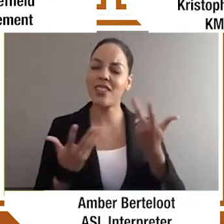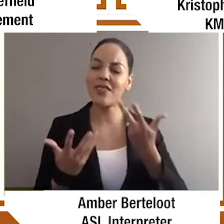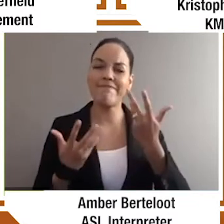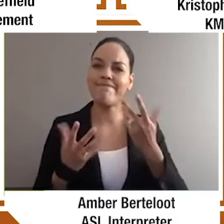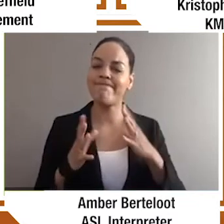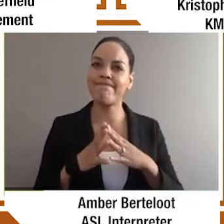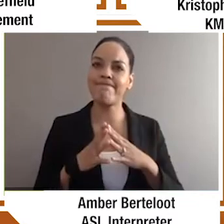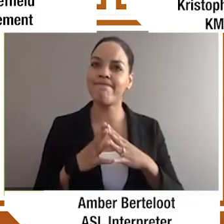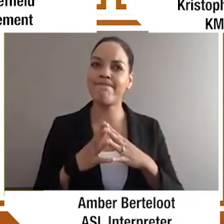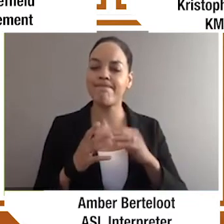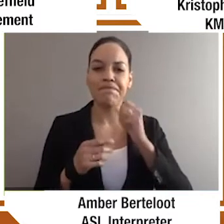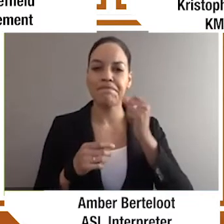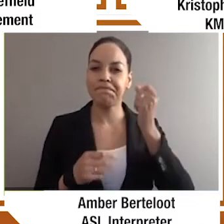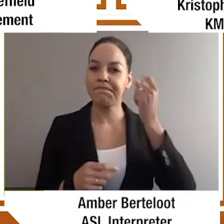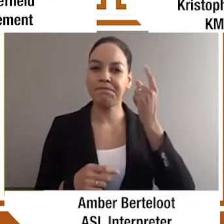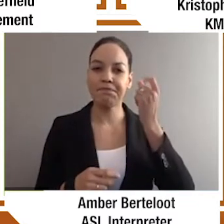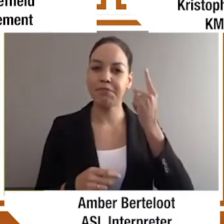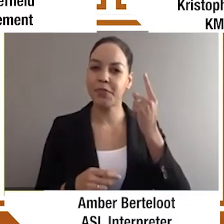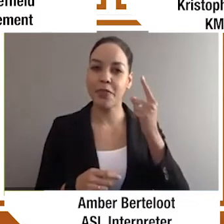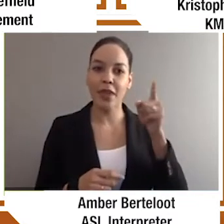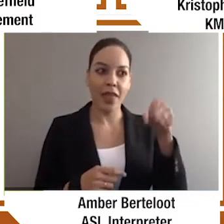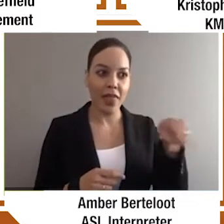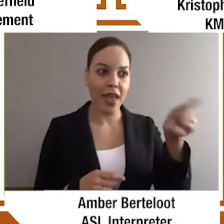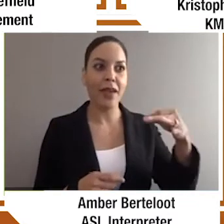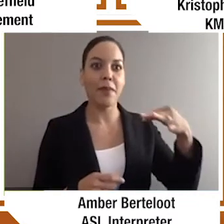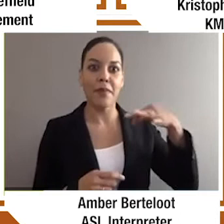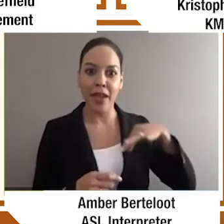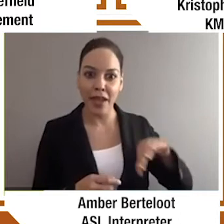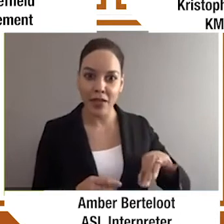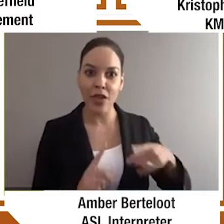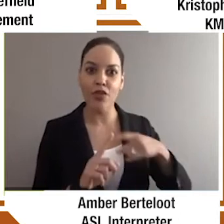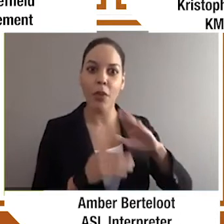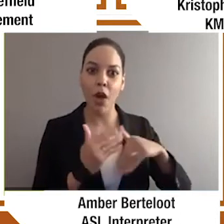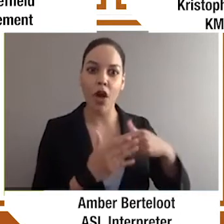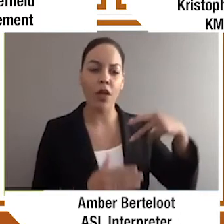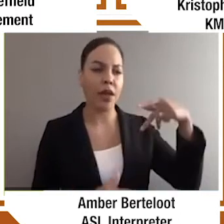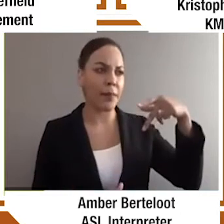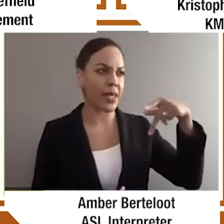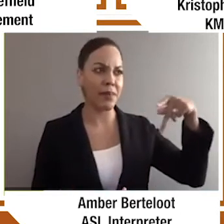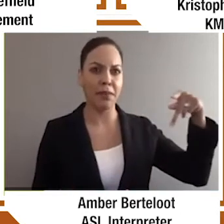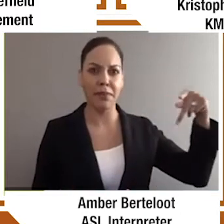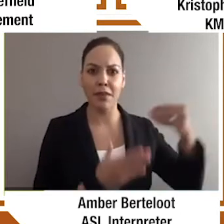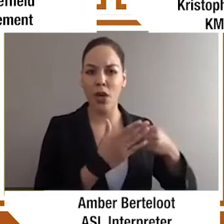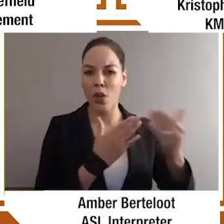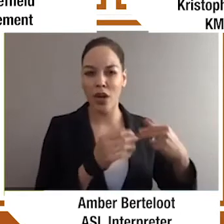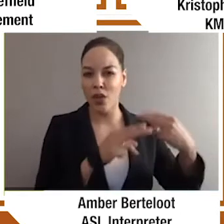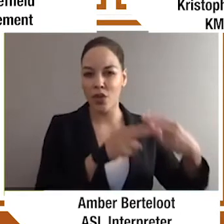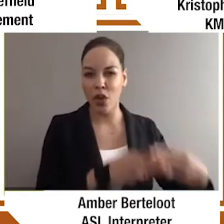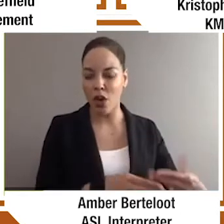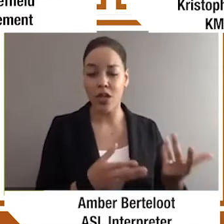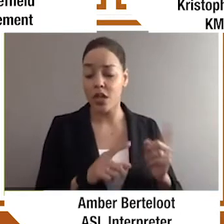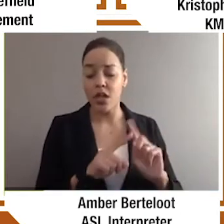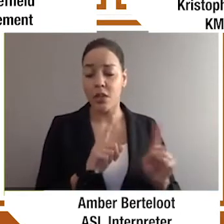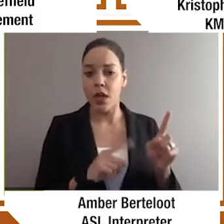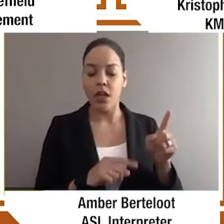this, that they're the ones who benefited from all of that PPP money or whatever they call it, and not doing